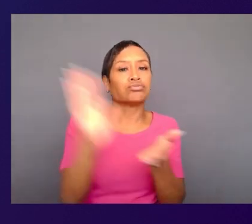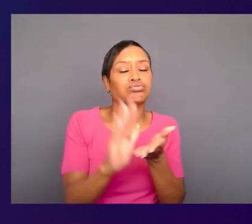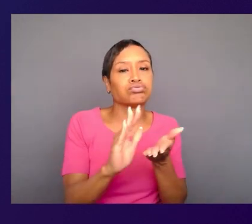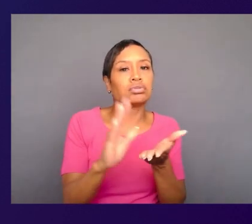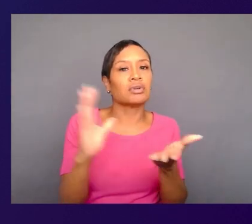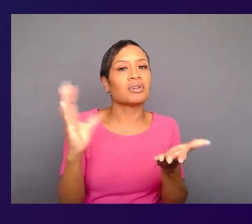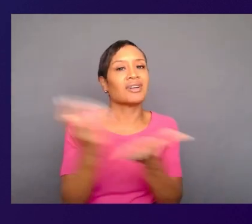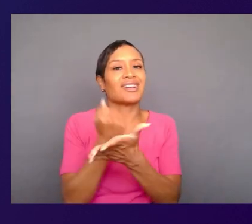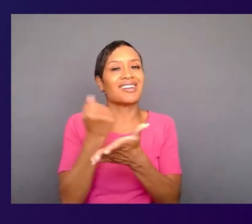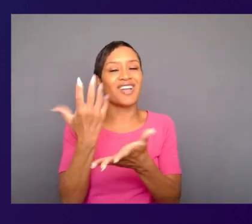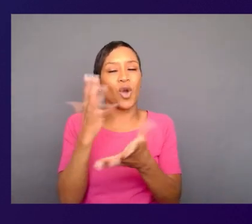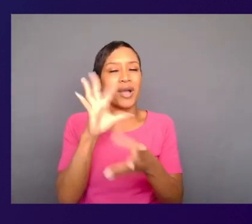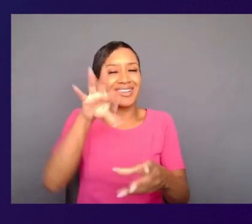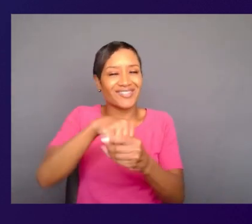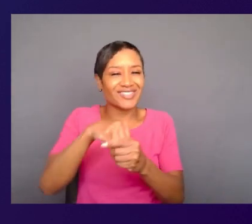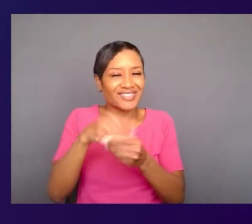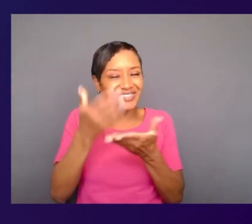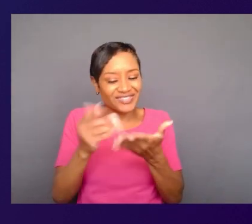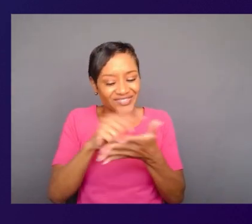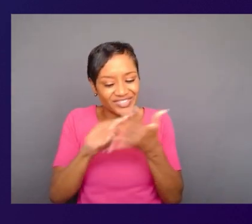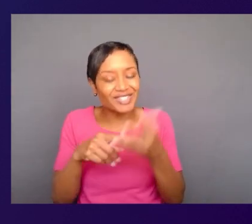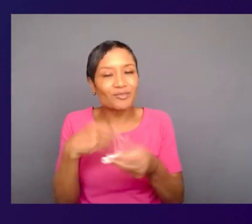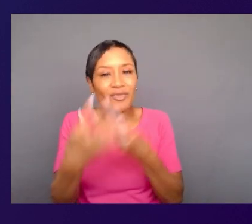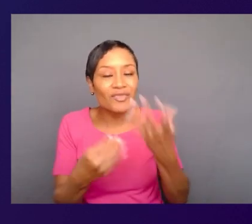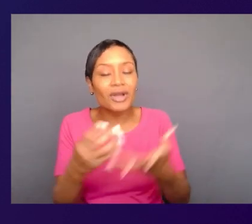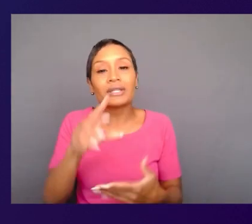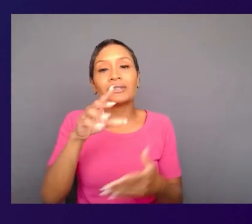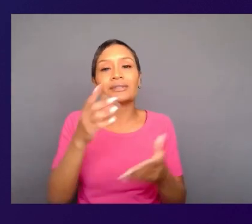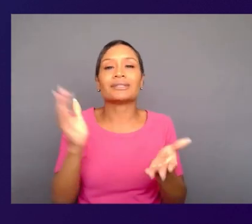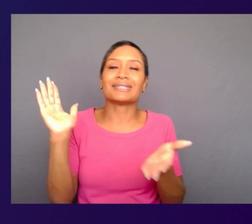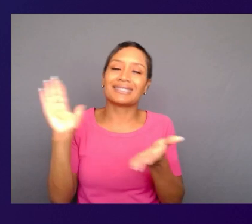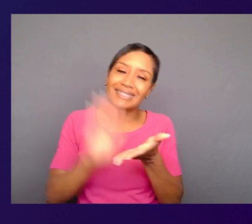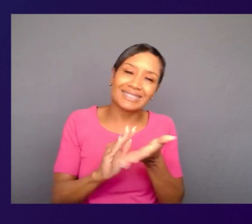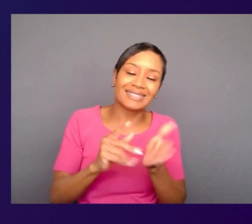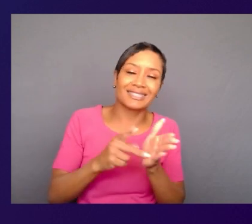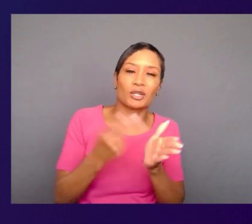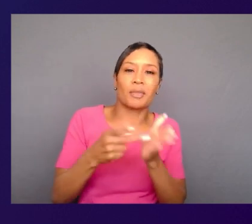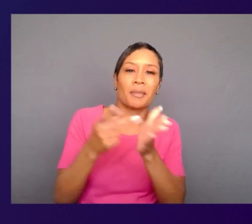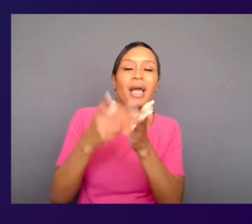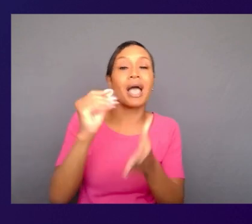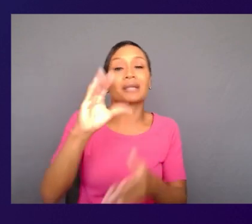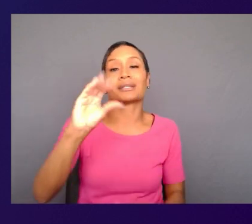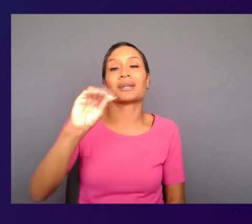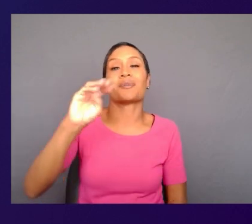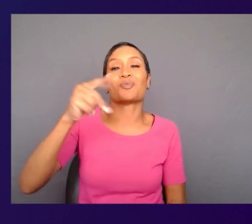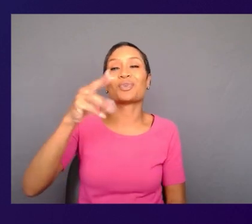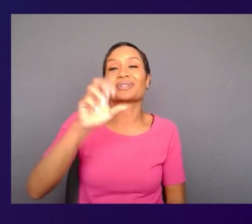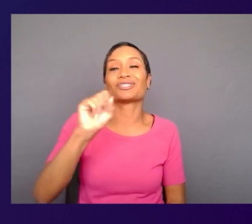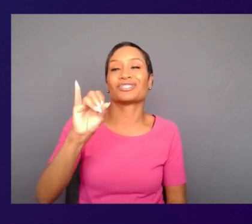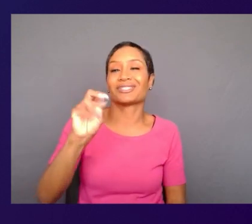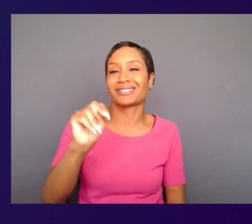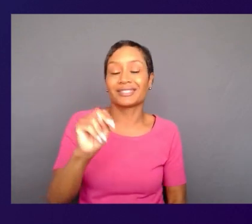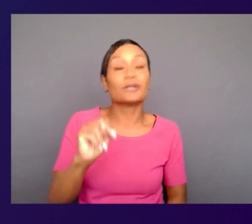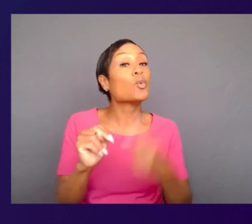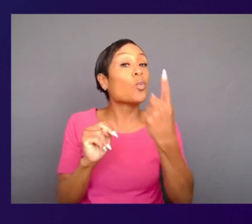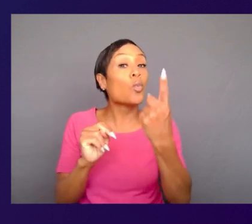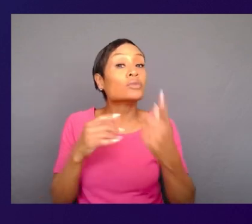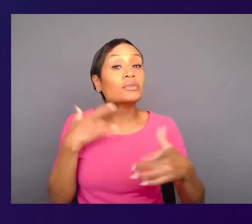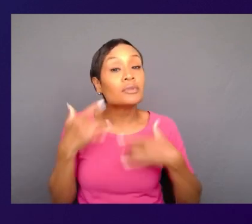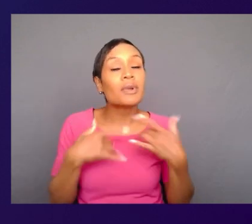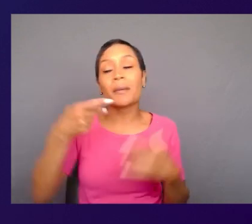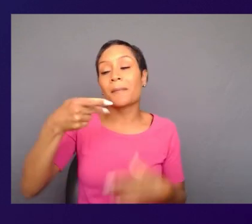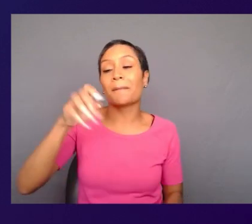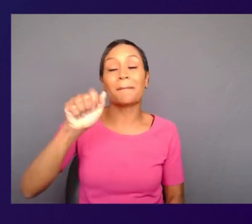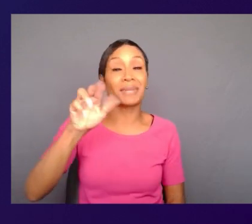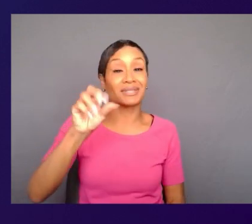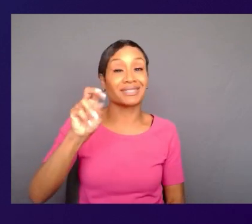the built-in features that ONTAP provides, such as deduplication and compression. And one of the really exciting things about this example is Pearson as a